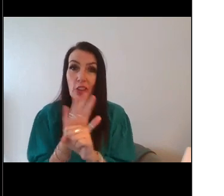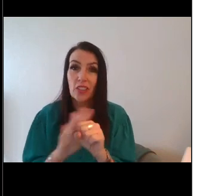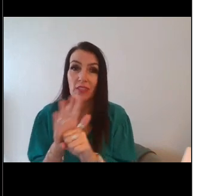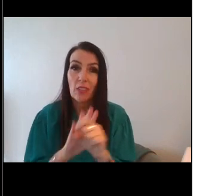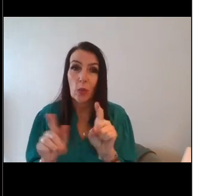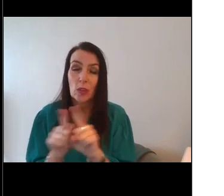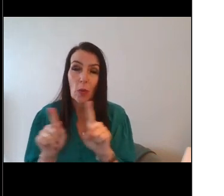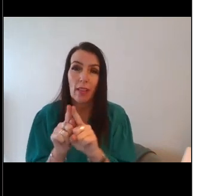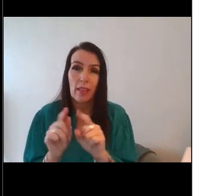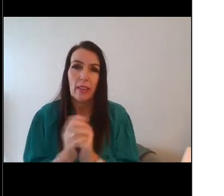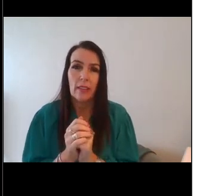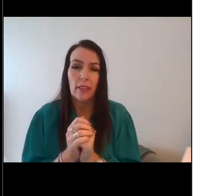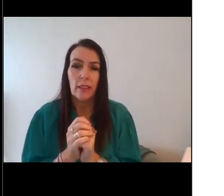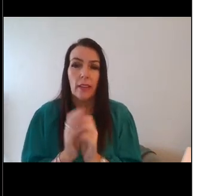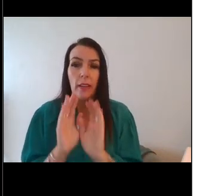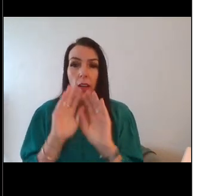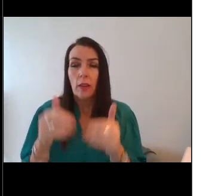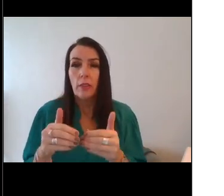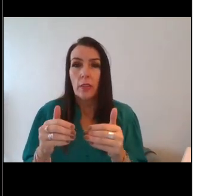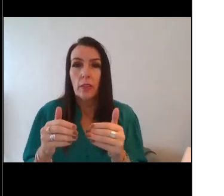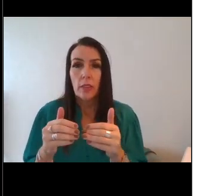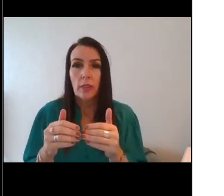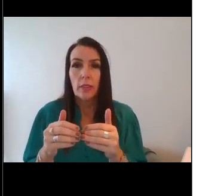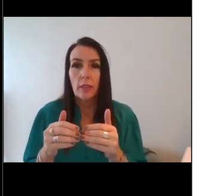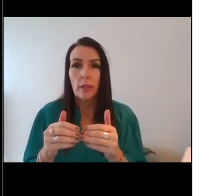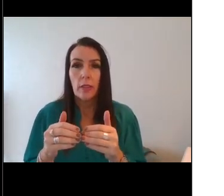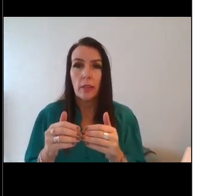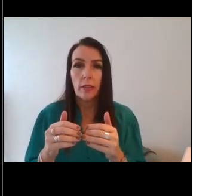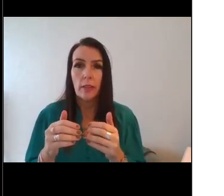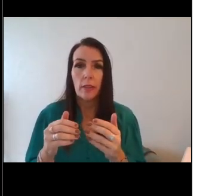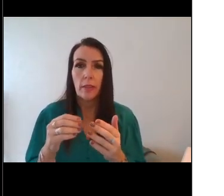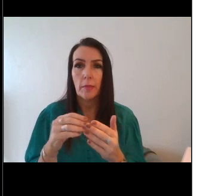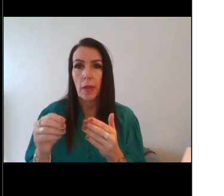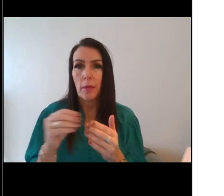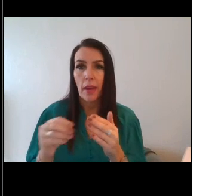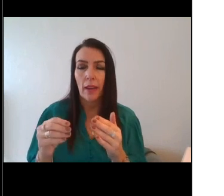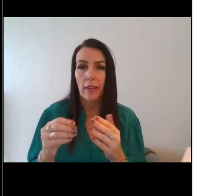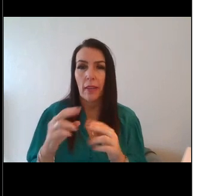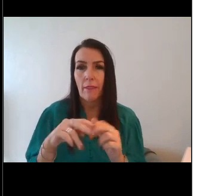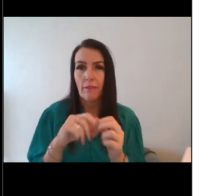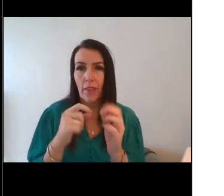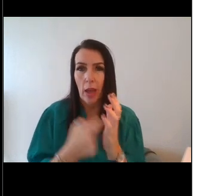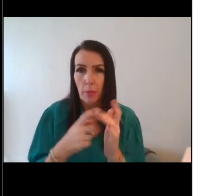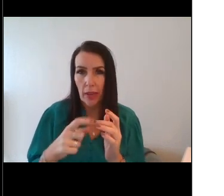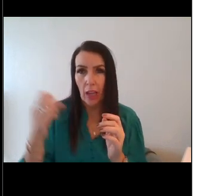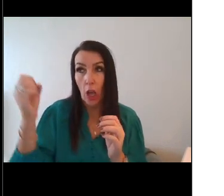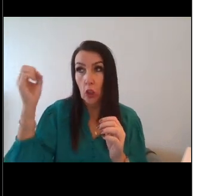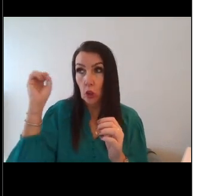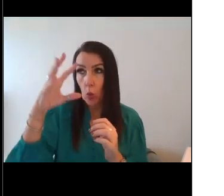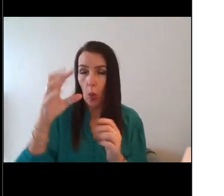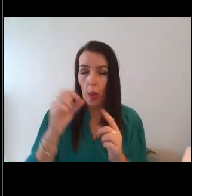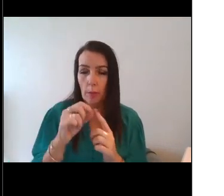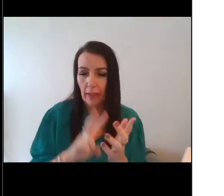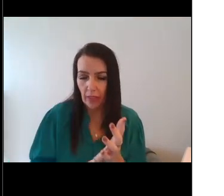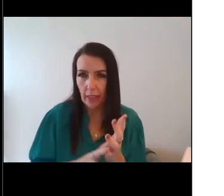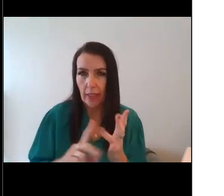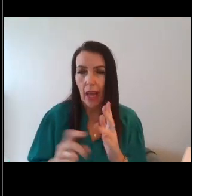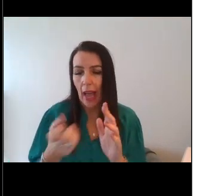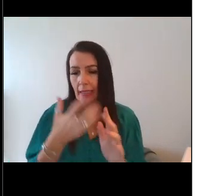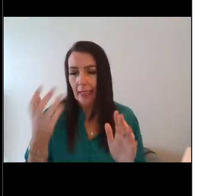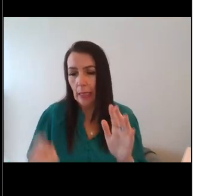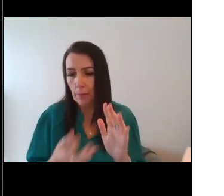So we focused on, in that scenario, high payback fabric measures, as well as heat pumps and solar PV. So not quite as extensive as kind of the high